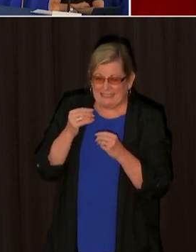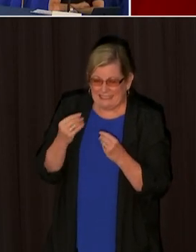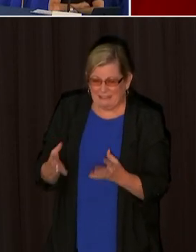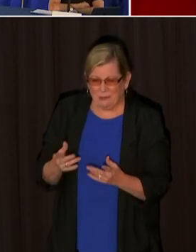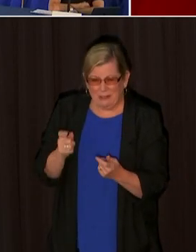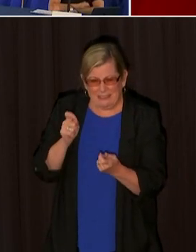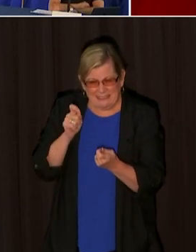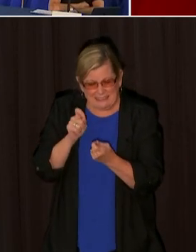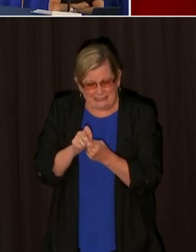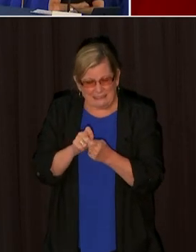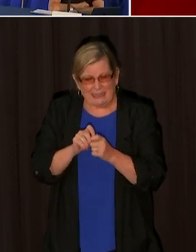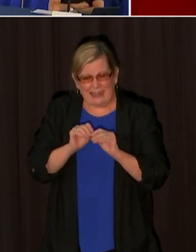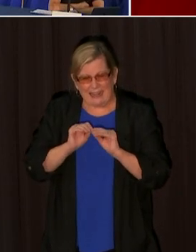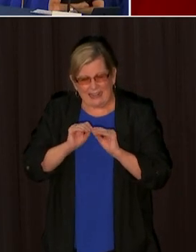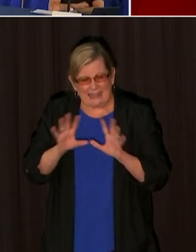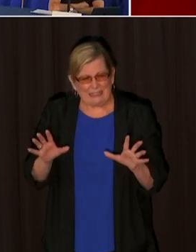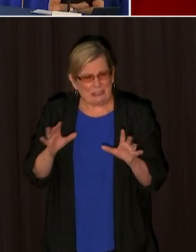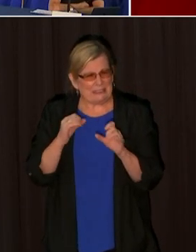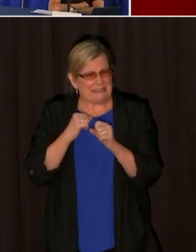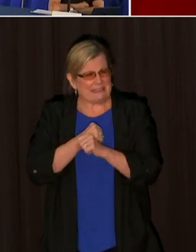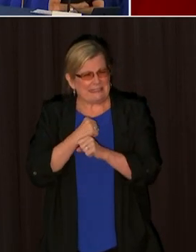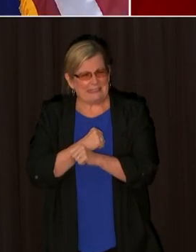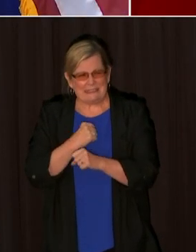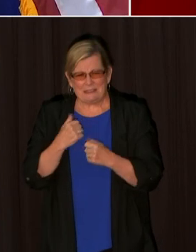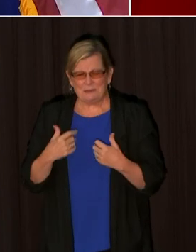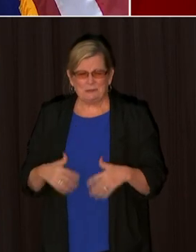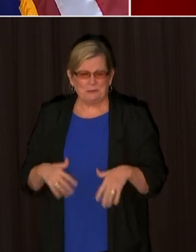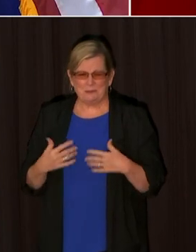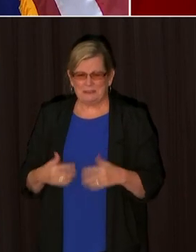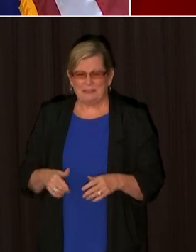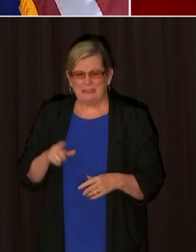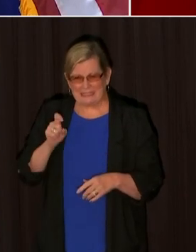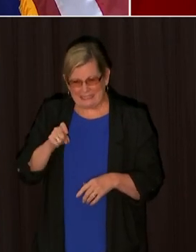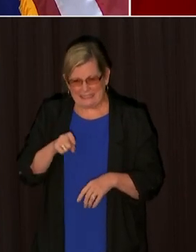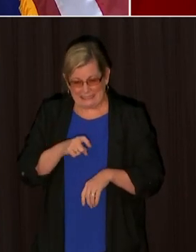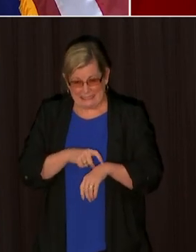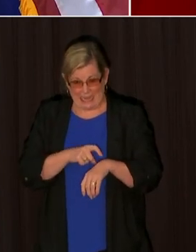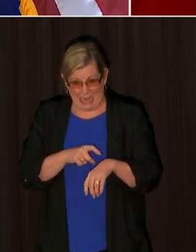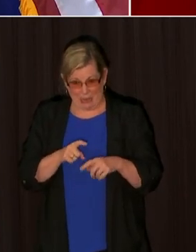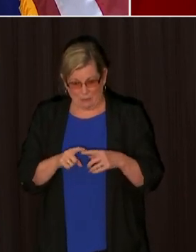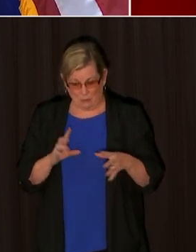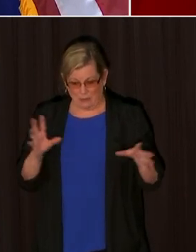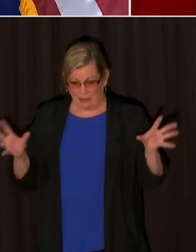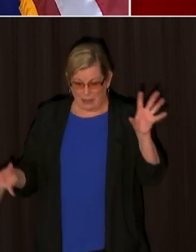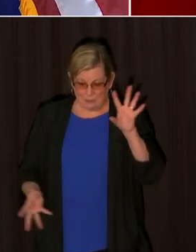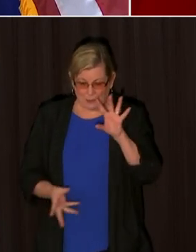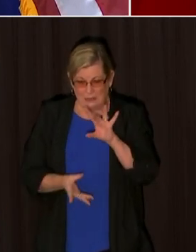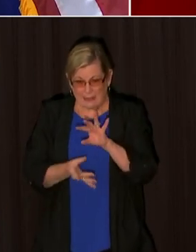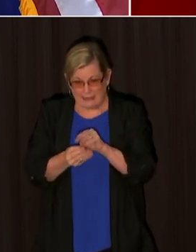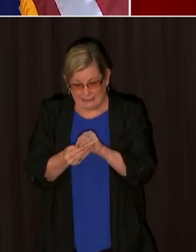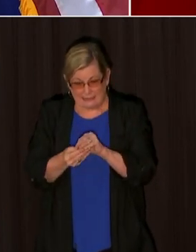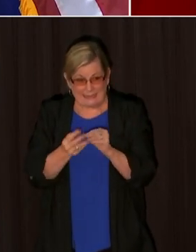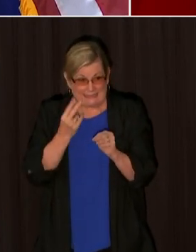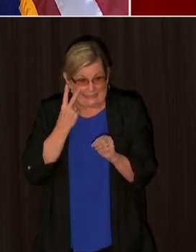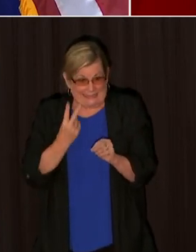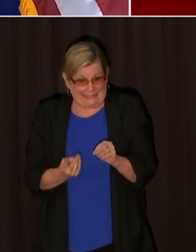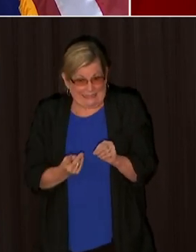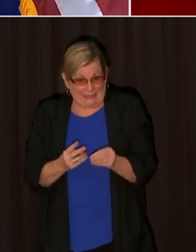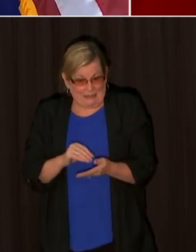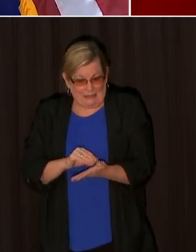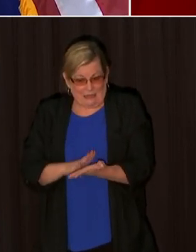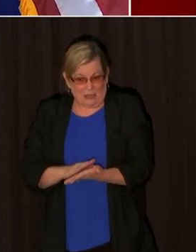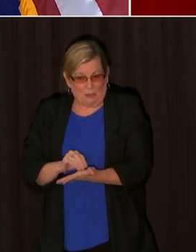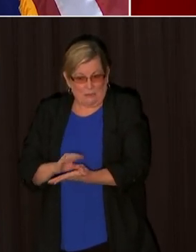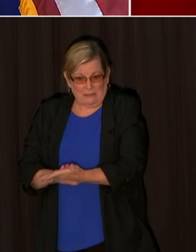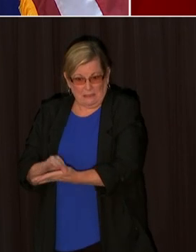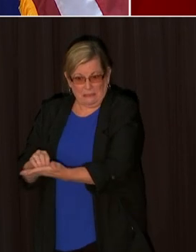state to be able to answer that question, and you need to have more time go by before you can look at your vital records and vital statistics. We've now